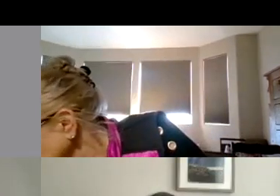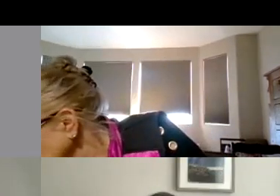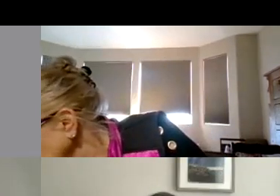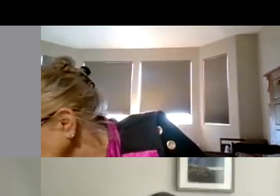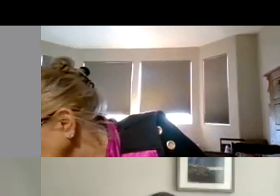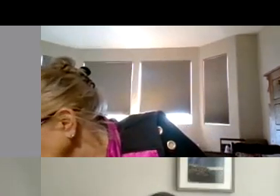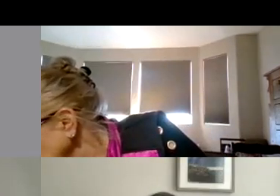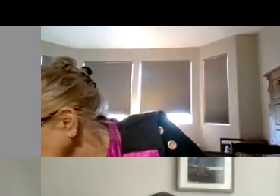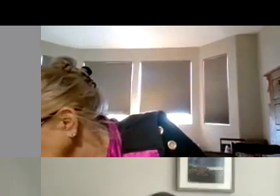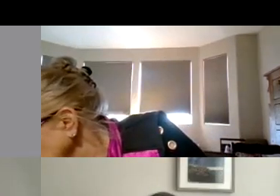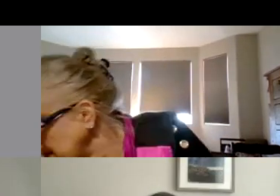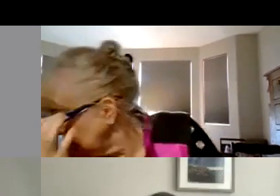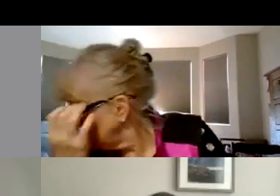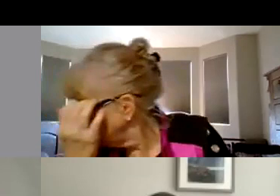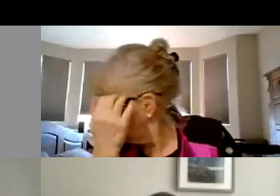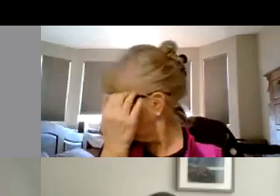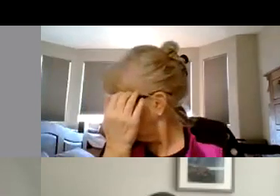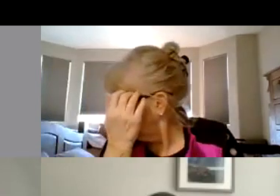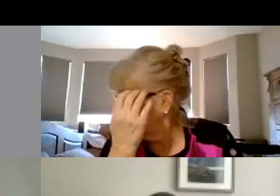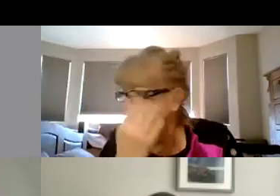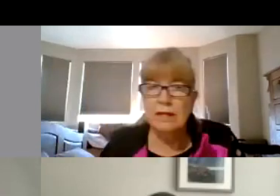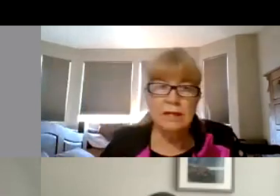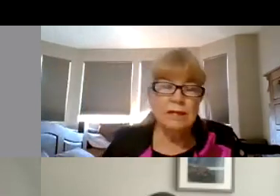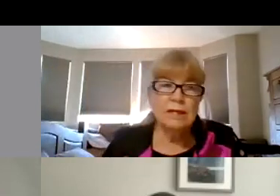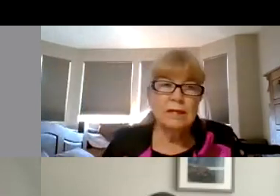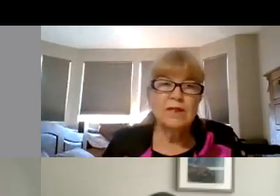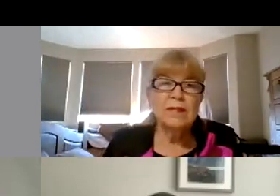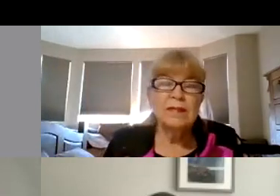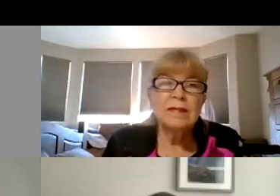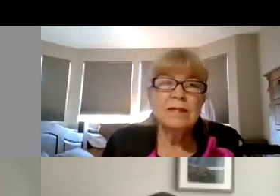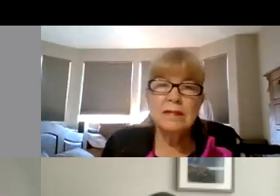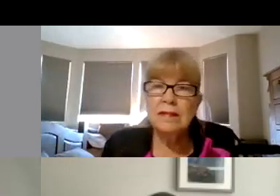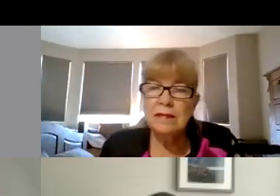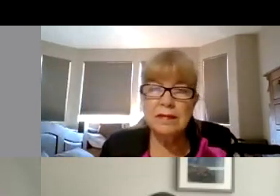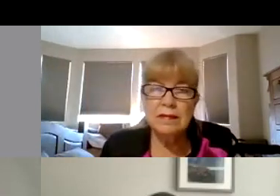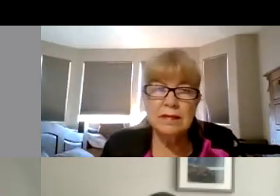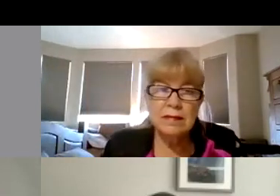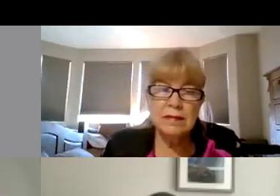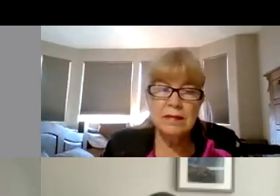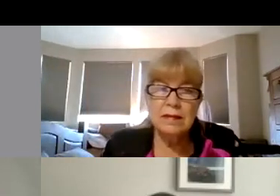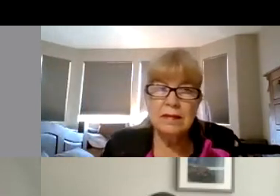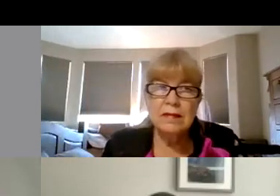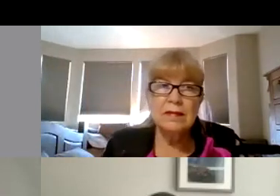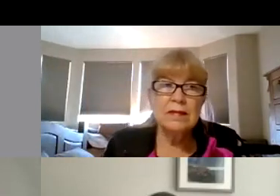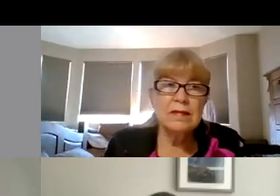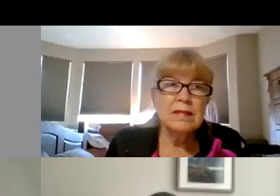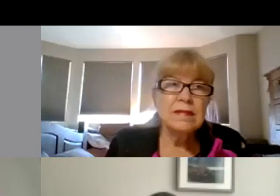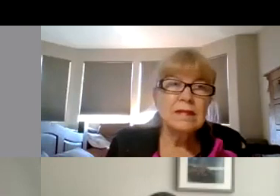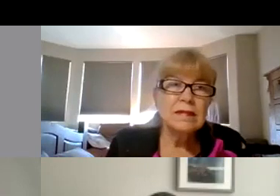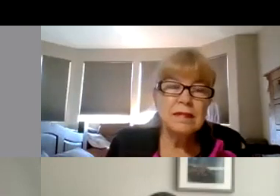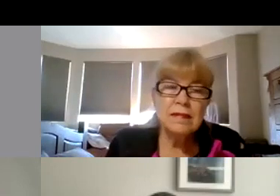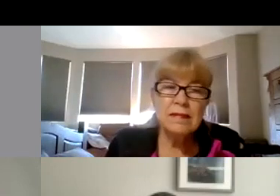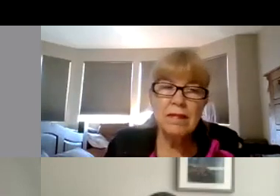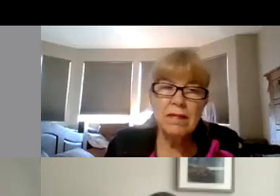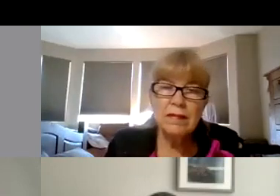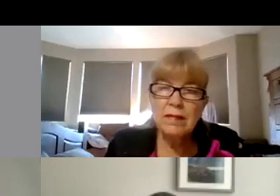Jordan Moon can be chosen now. Sure thing. Can you guys hear me? Mhm. Awesome.